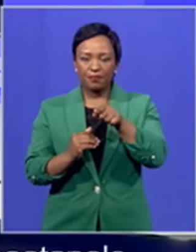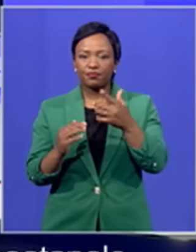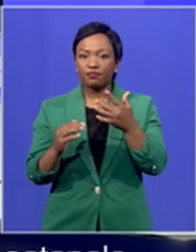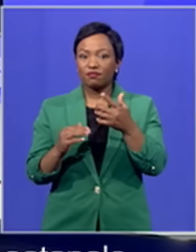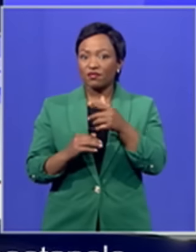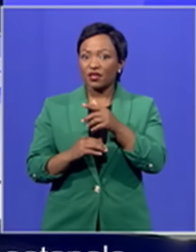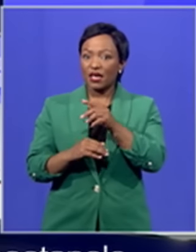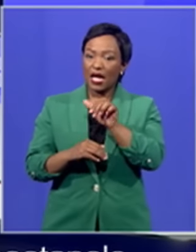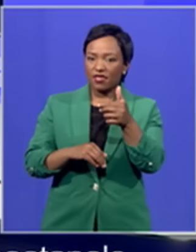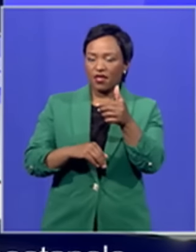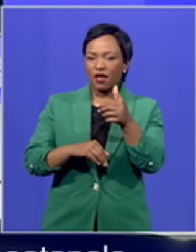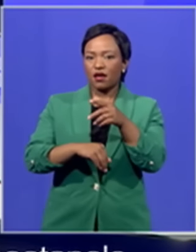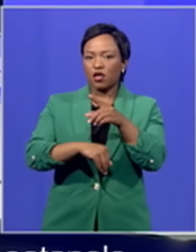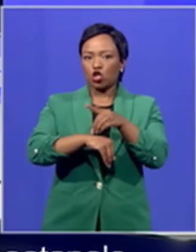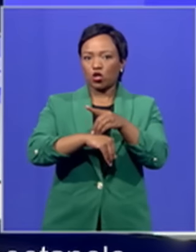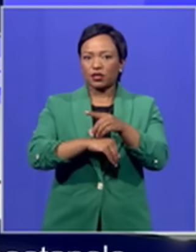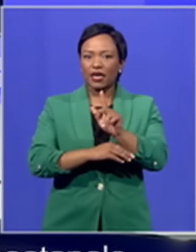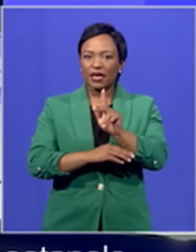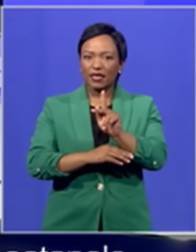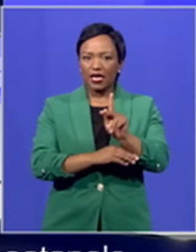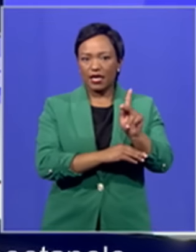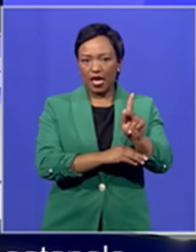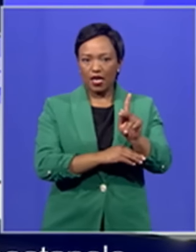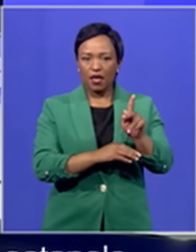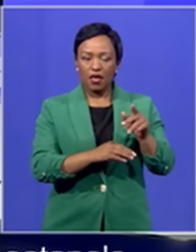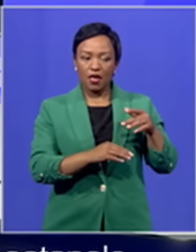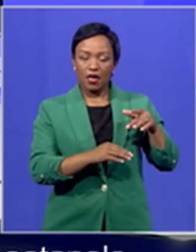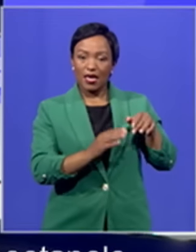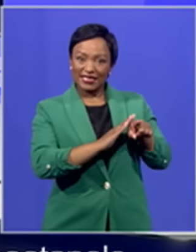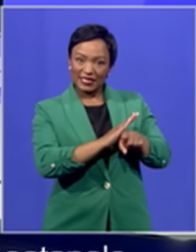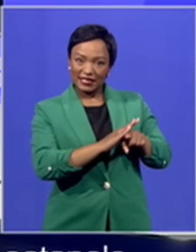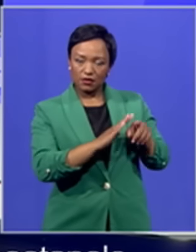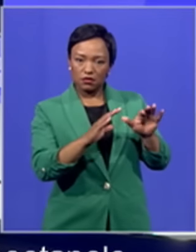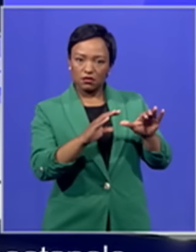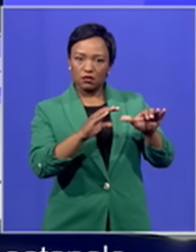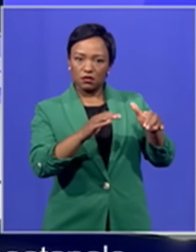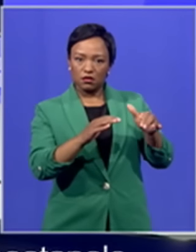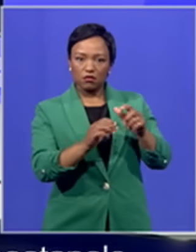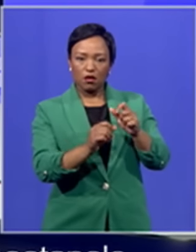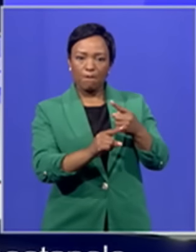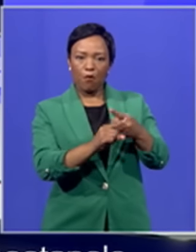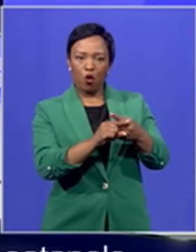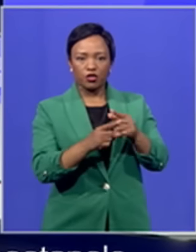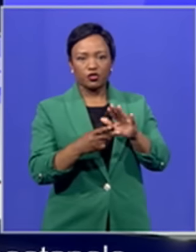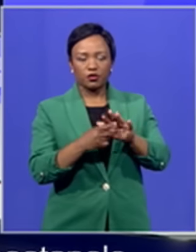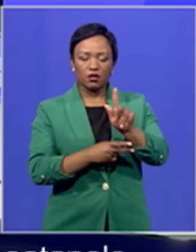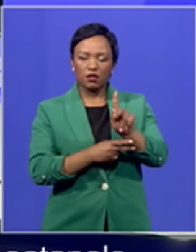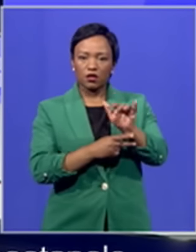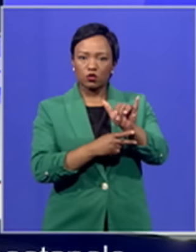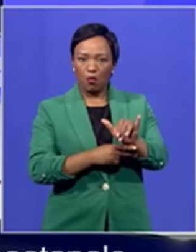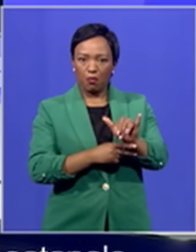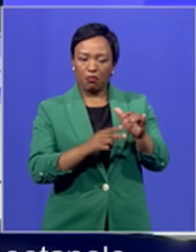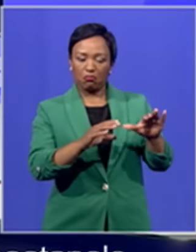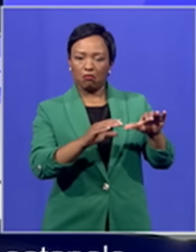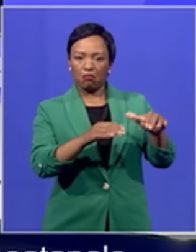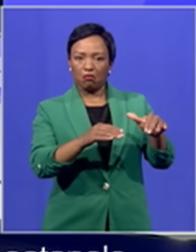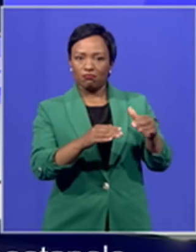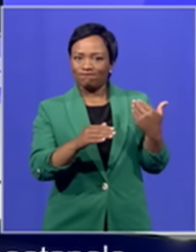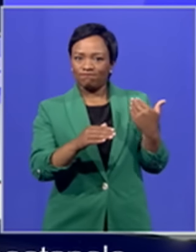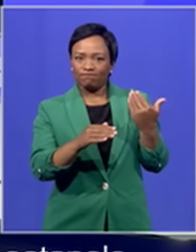Selete se sengwe sa Dr. Kenneth Kaunda seo se akaretšago toropo ya Potchefstroom le ya Klerksdorp se be se dutše